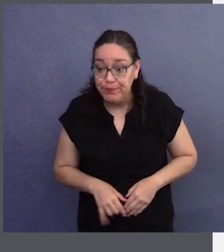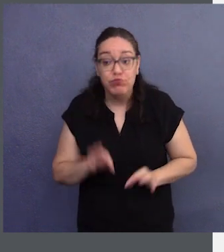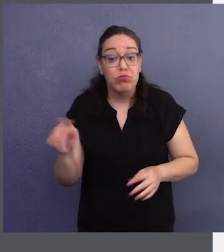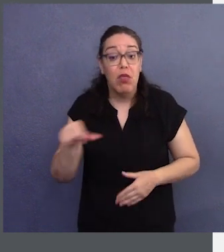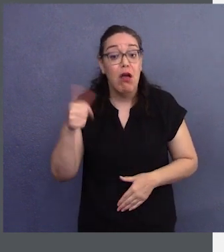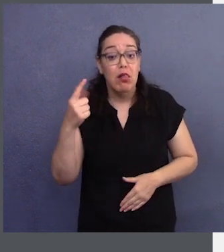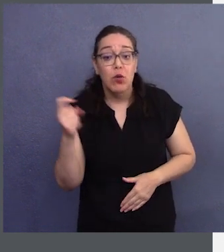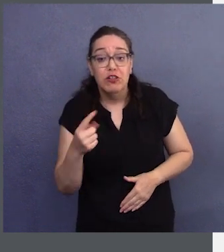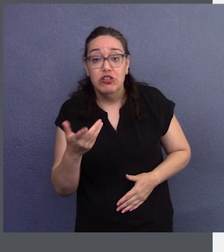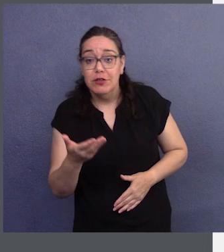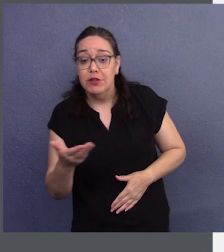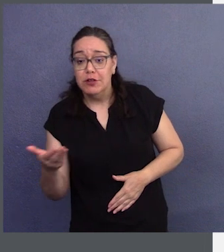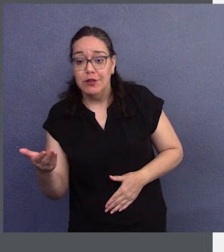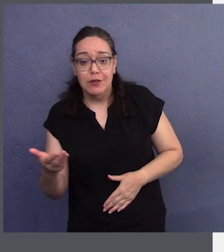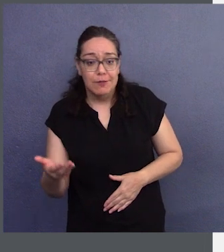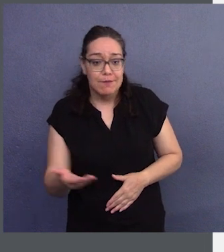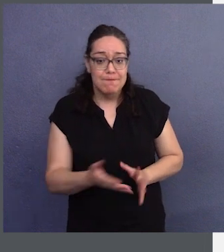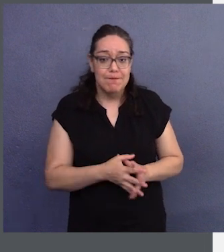other questions about that?